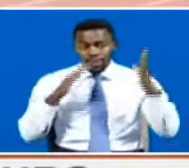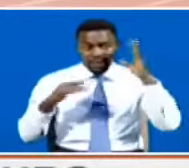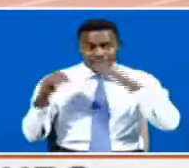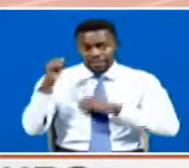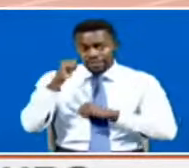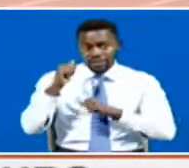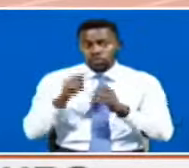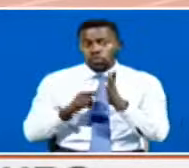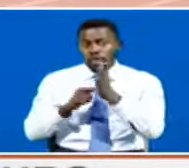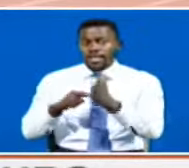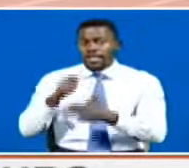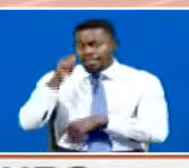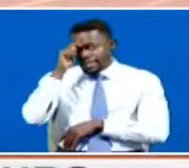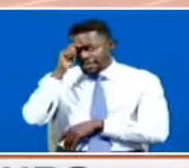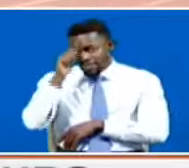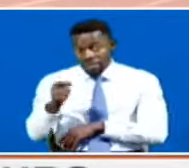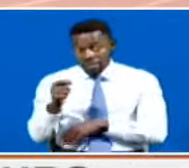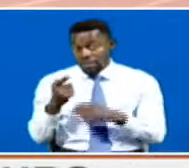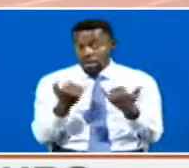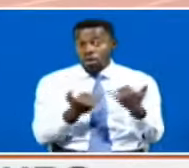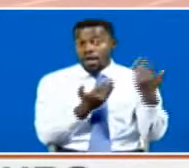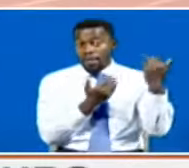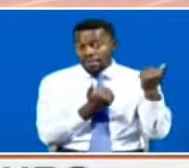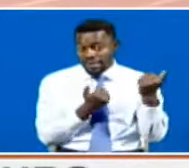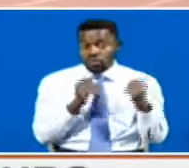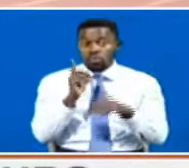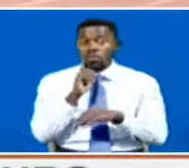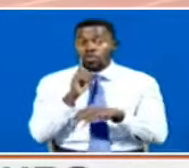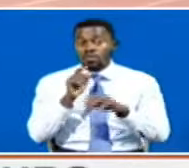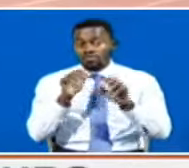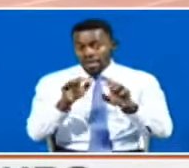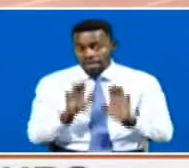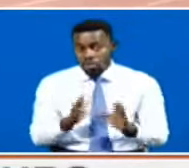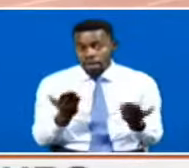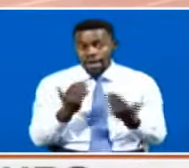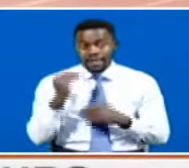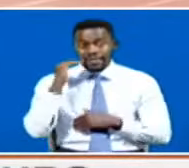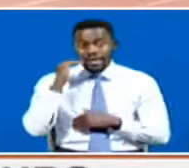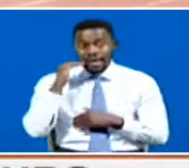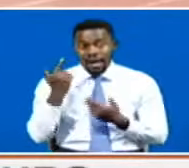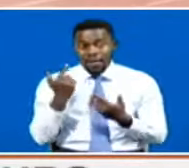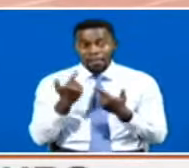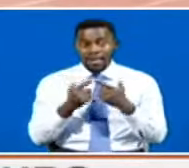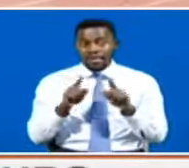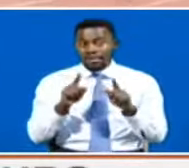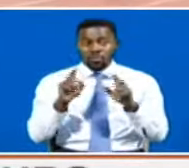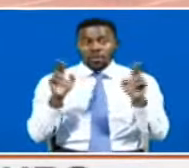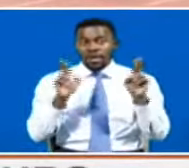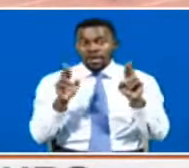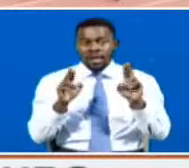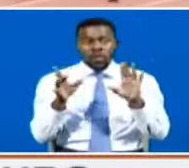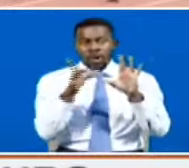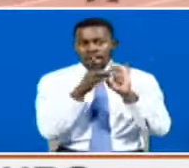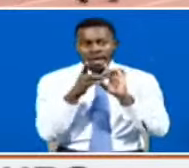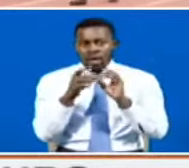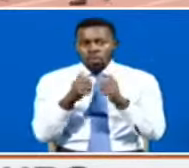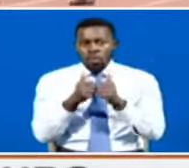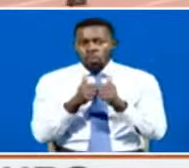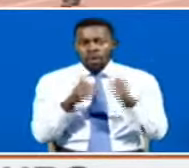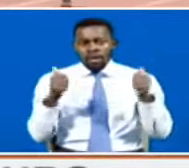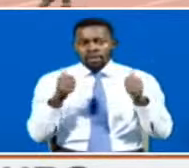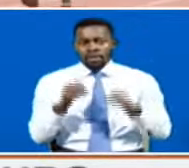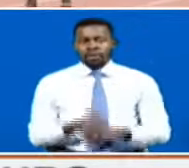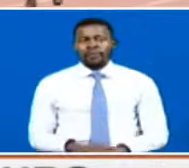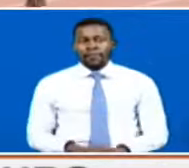Ogolla as he travels to Siaya. The mantra remains, one force, one mission. Ode